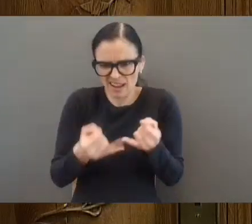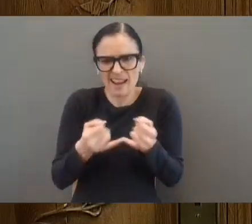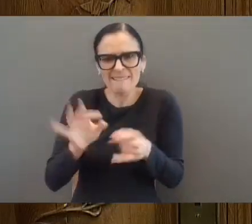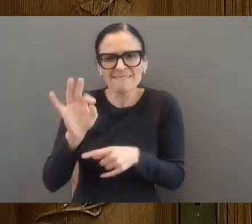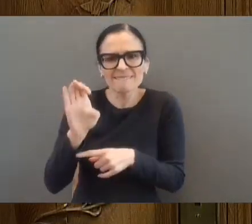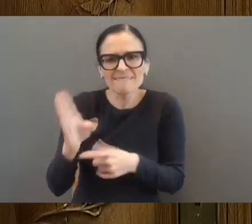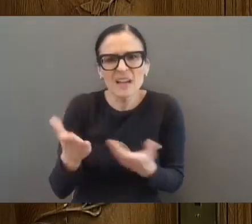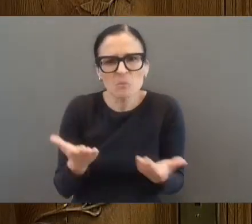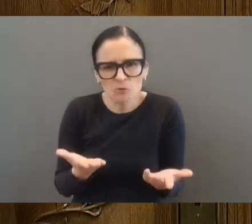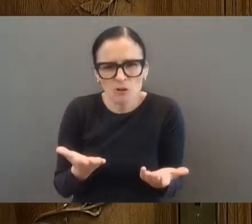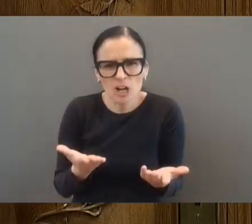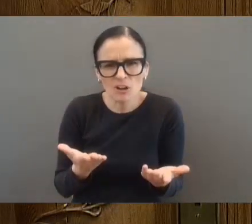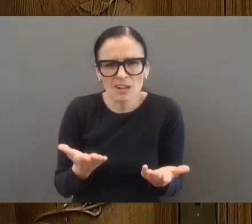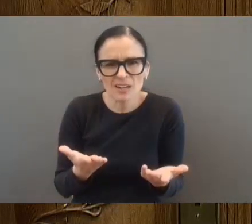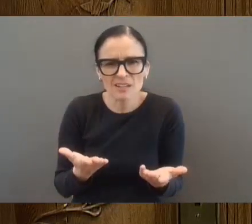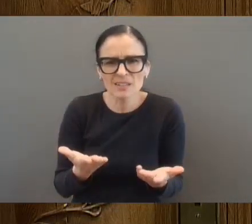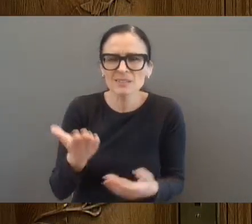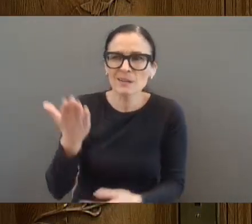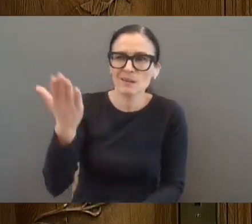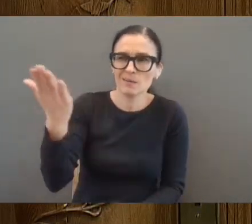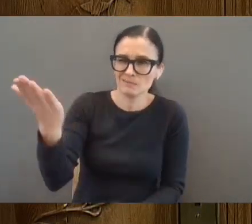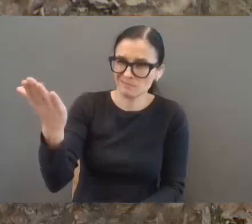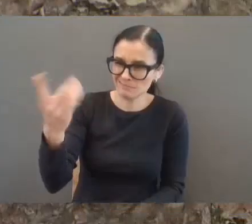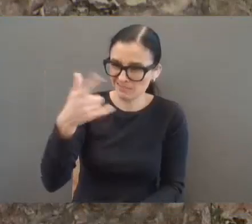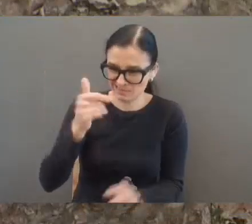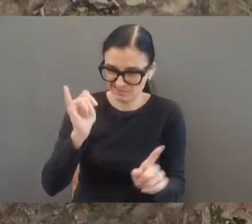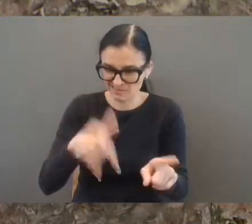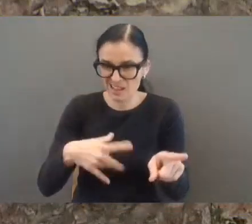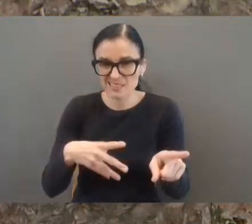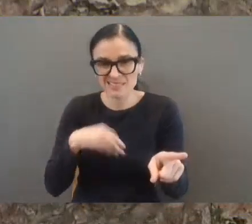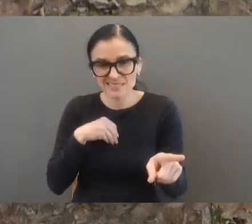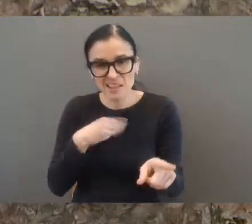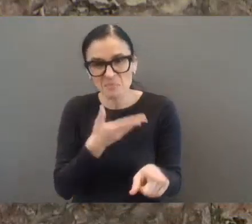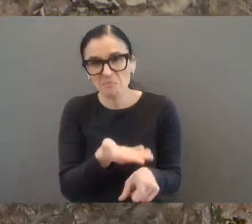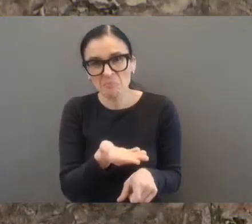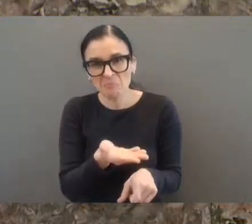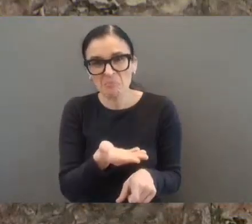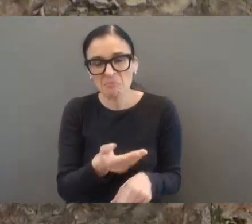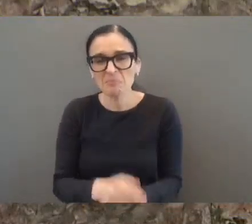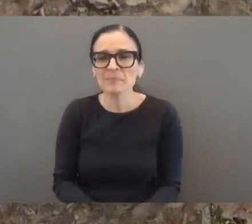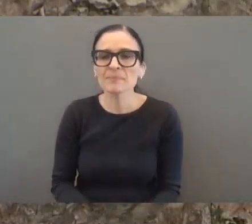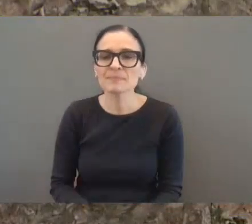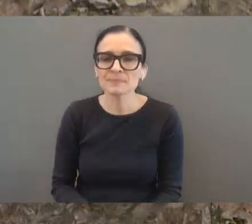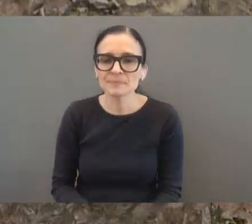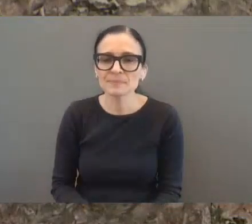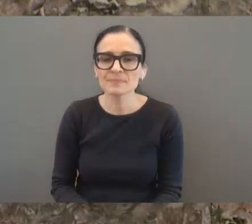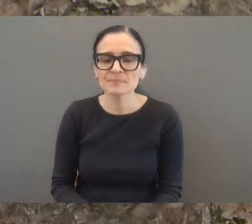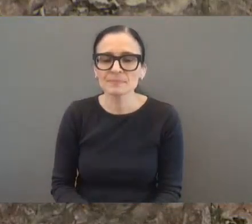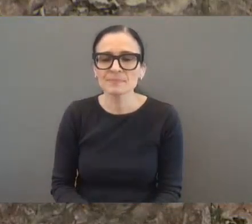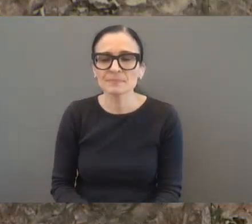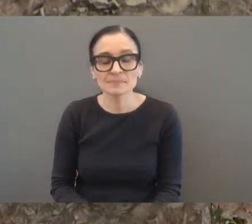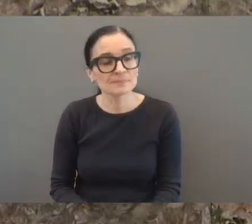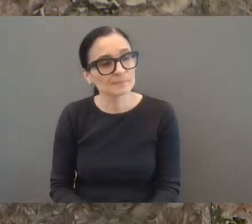Minister. Thank you, Honourable Speaker, and thank you to the member for the question. Every single British Columbian deserves